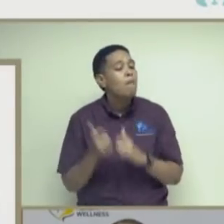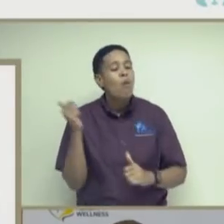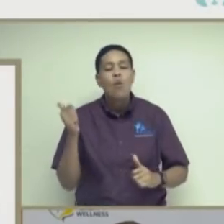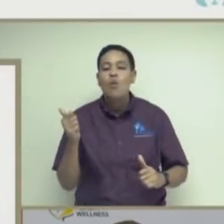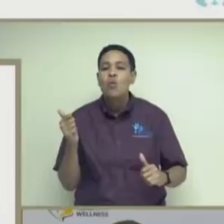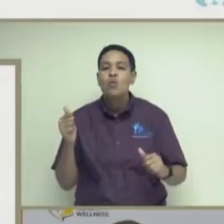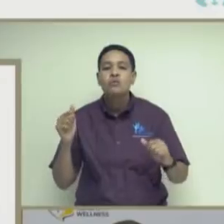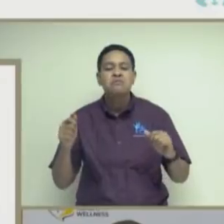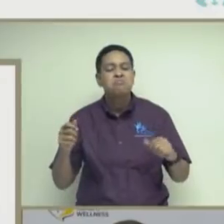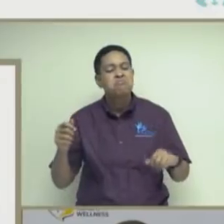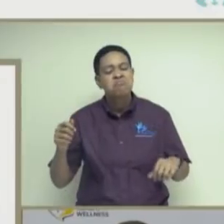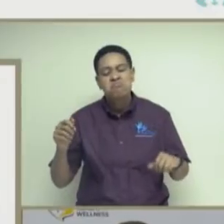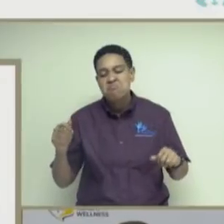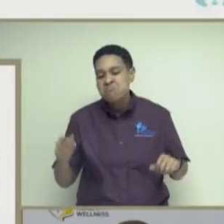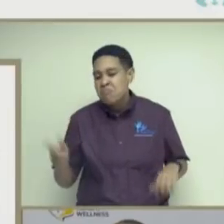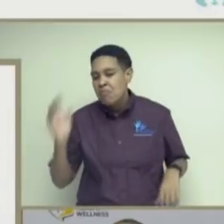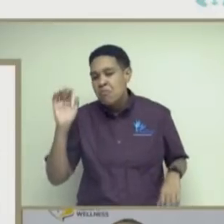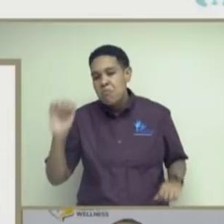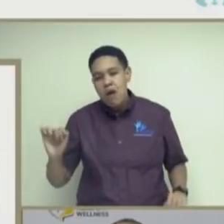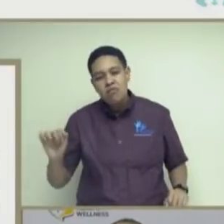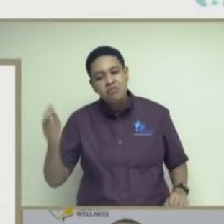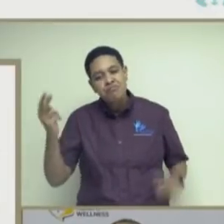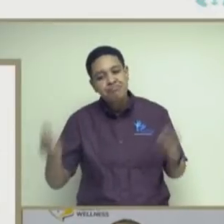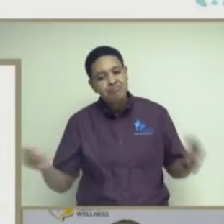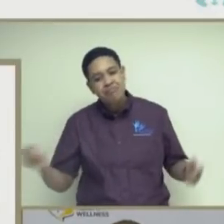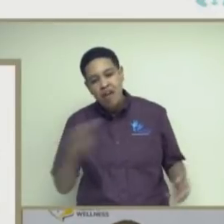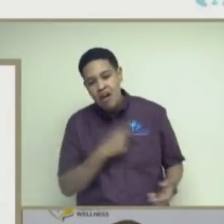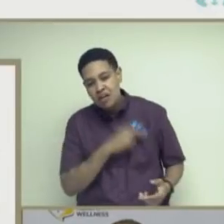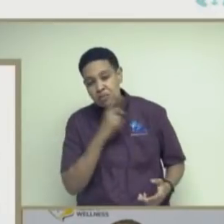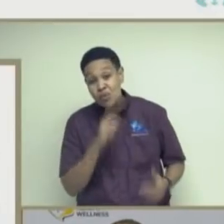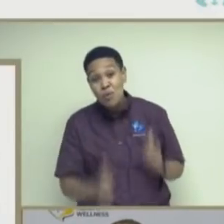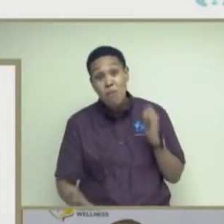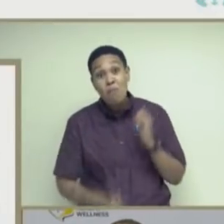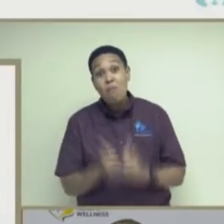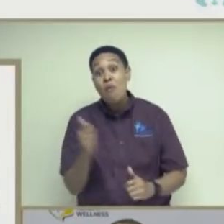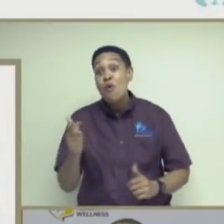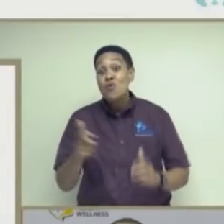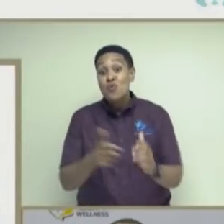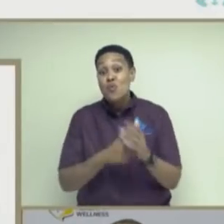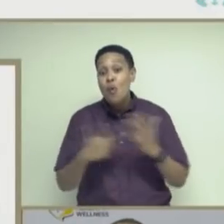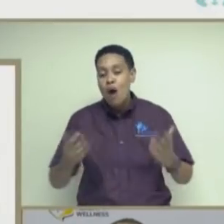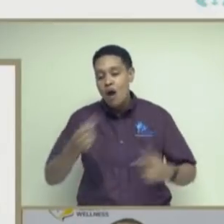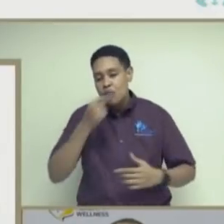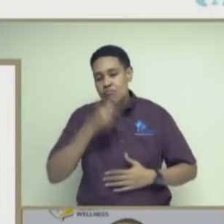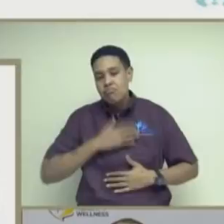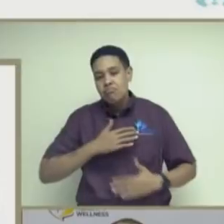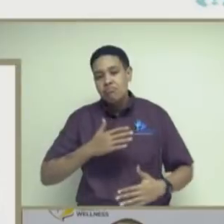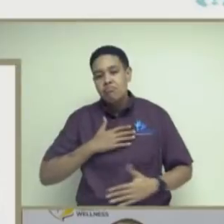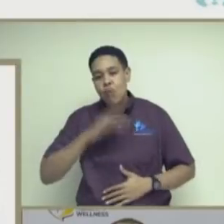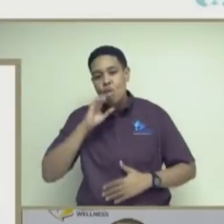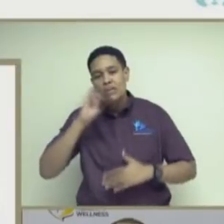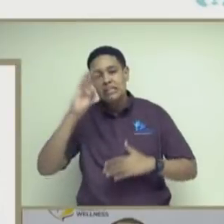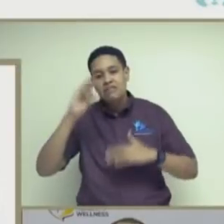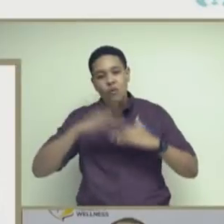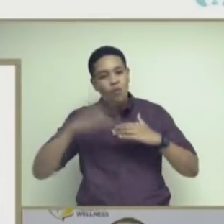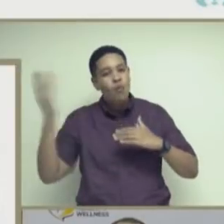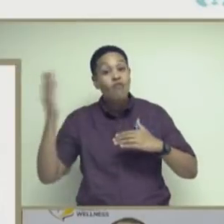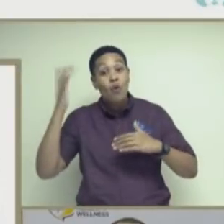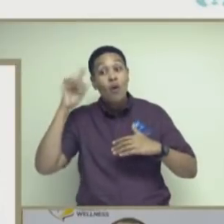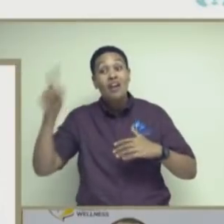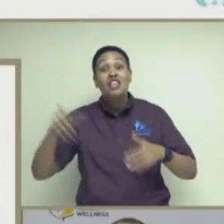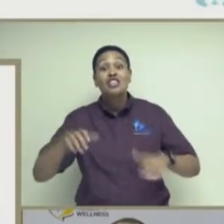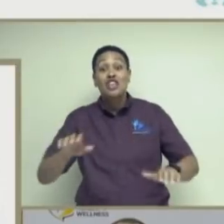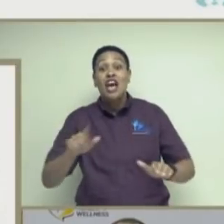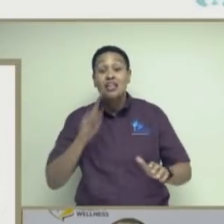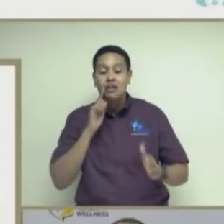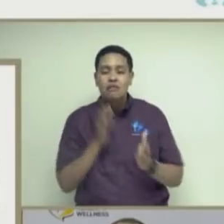be hospitalized, the most likely to require a ventilator, and frankly speaking, their chances of